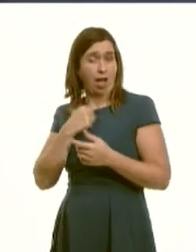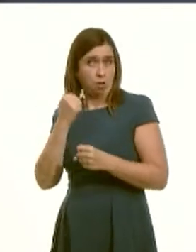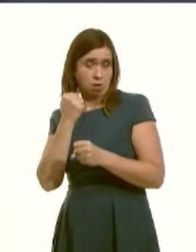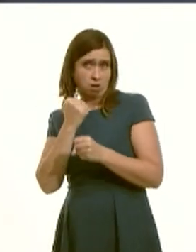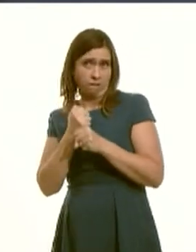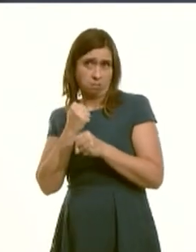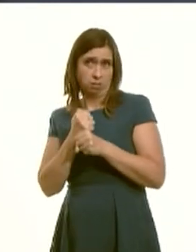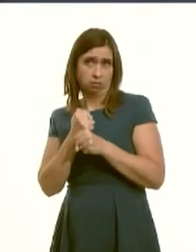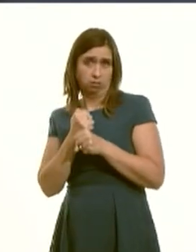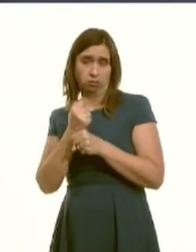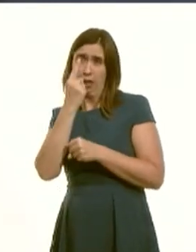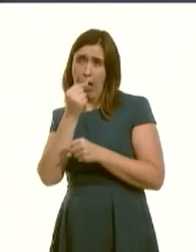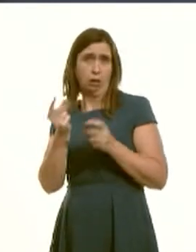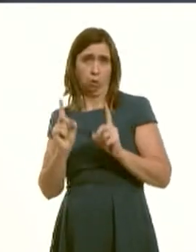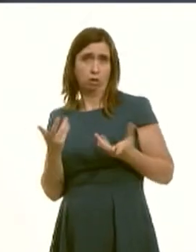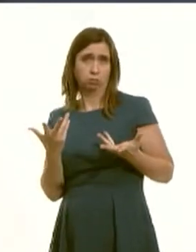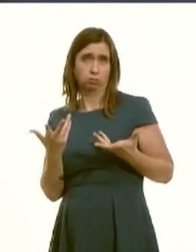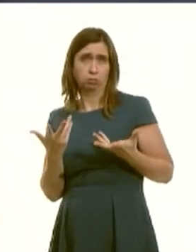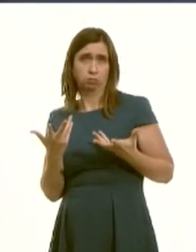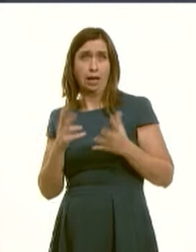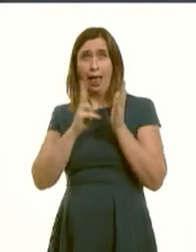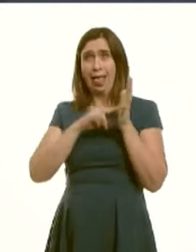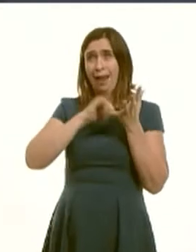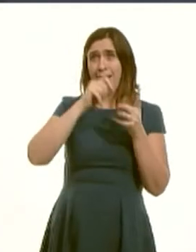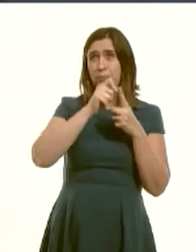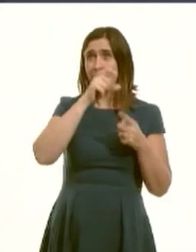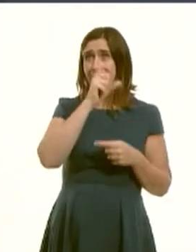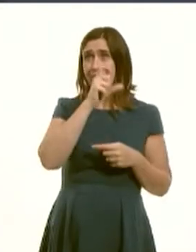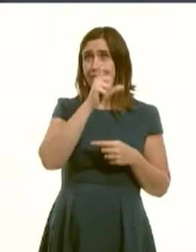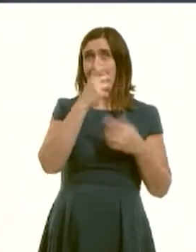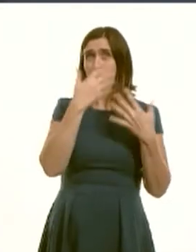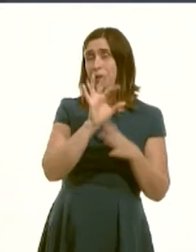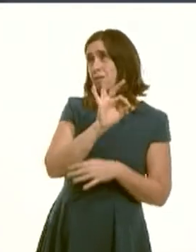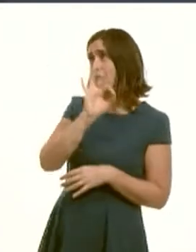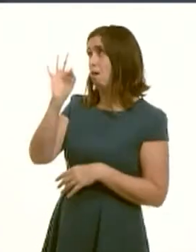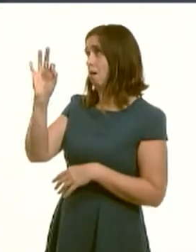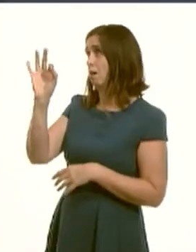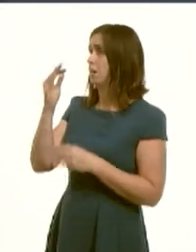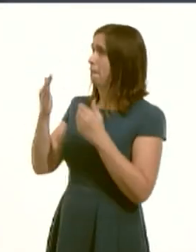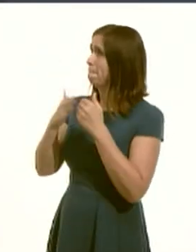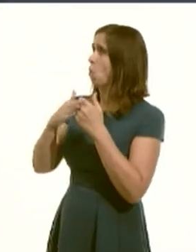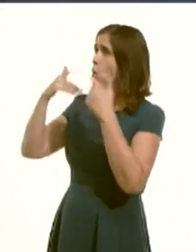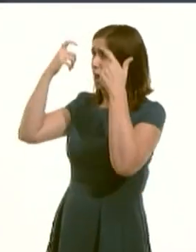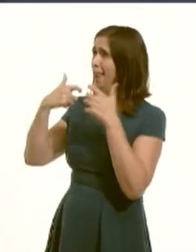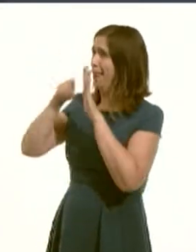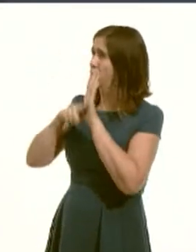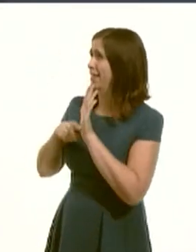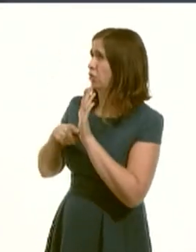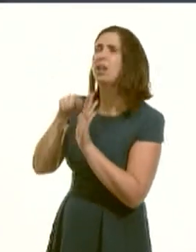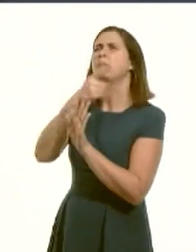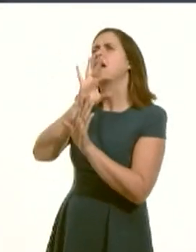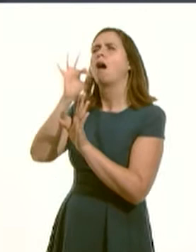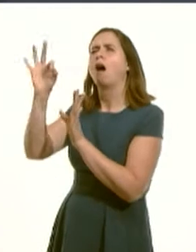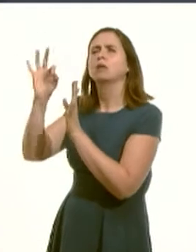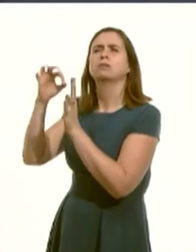do to respond to the NSPCC call for further legislation? They're calling on, obviously, on the